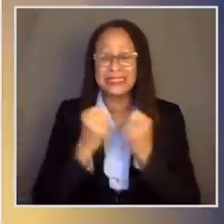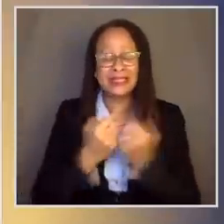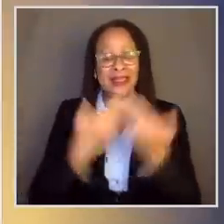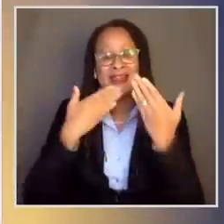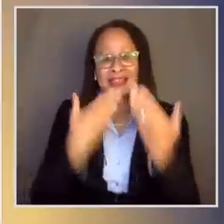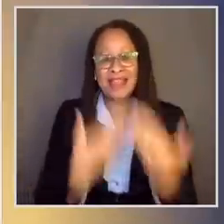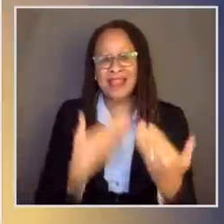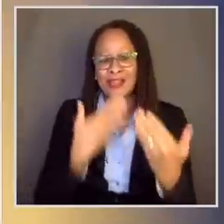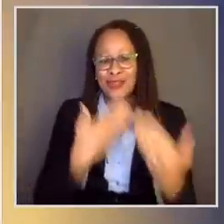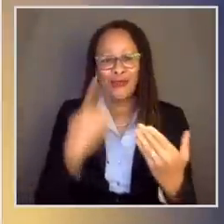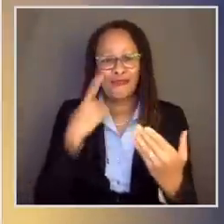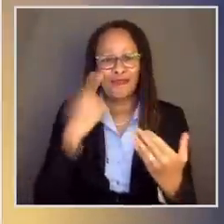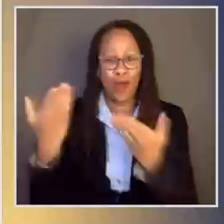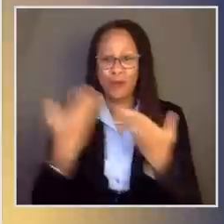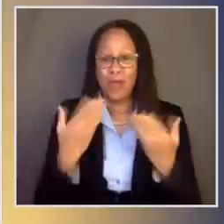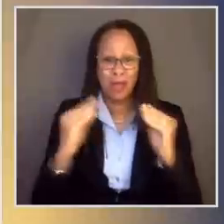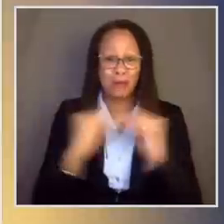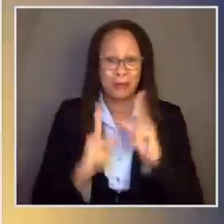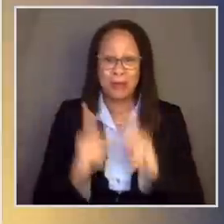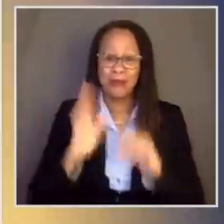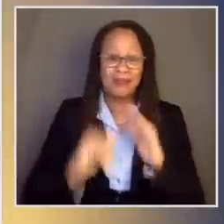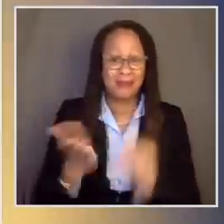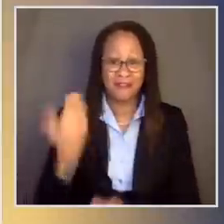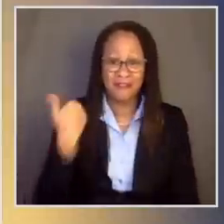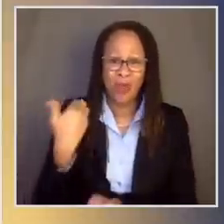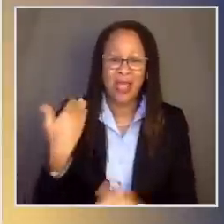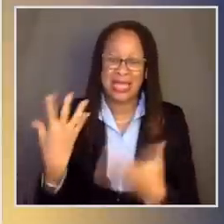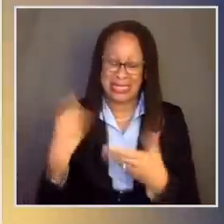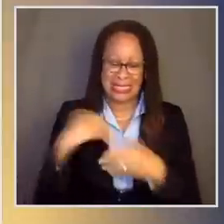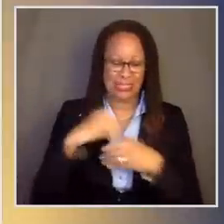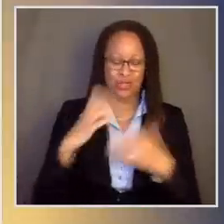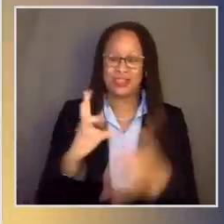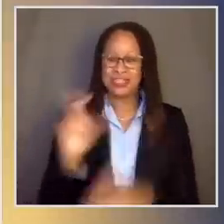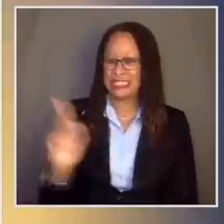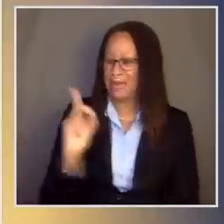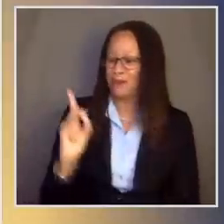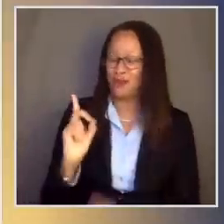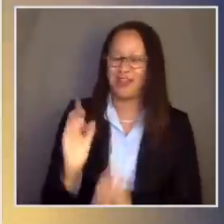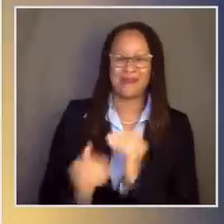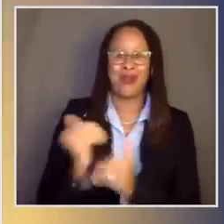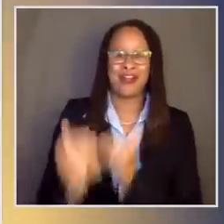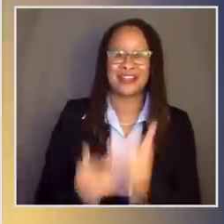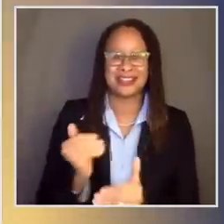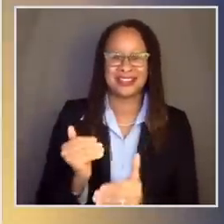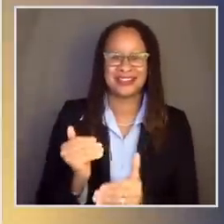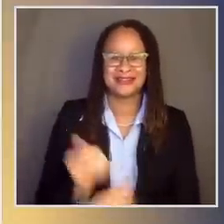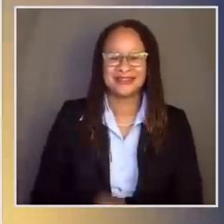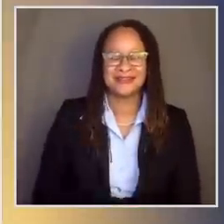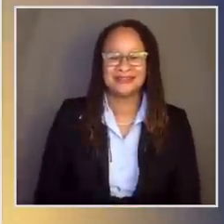more people than ever before into the democratic process.